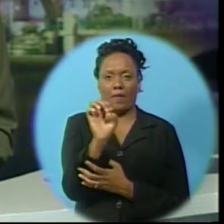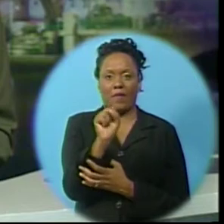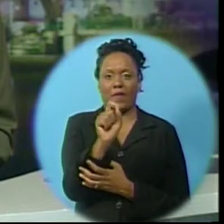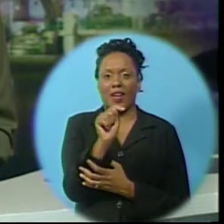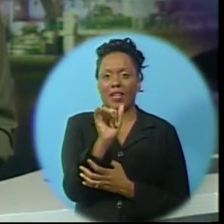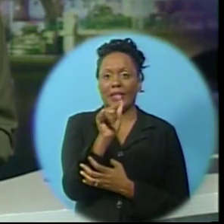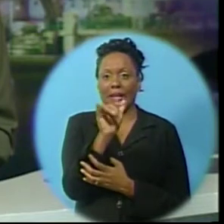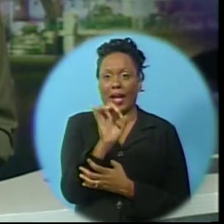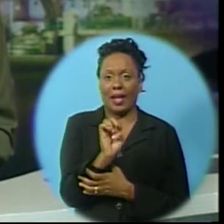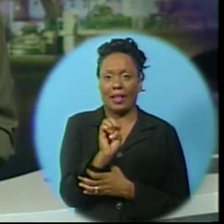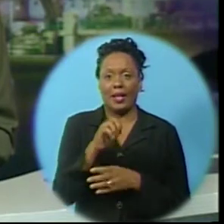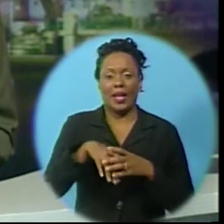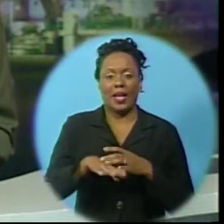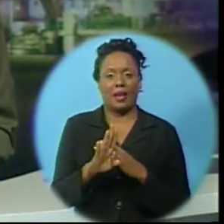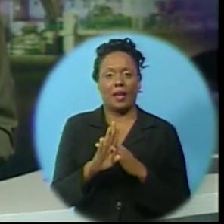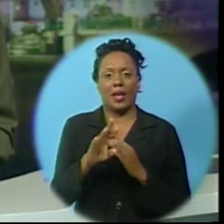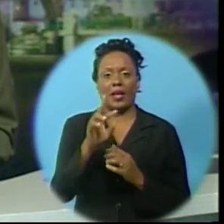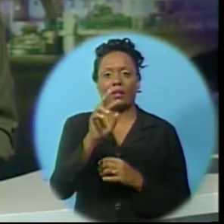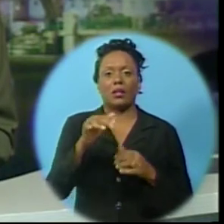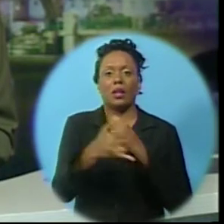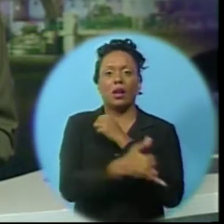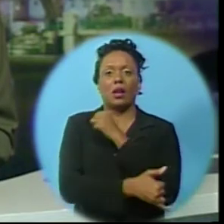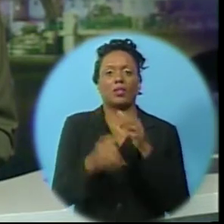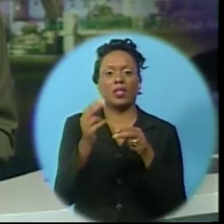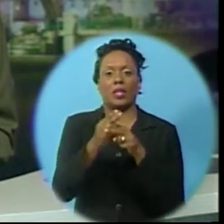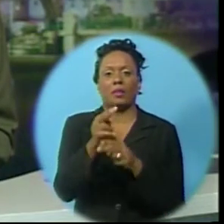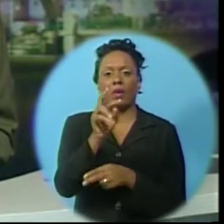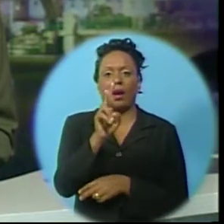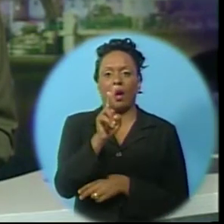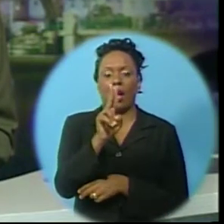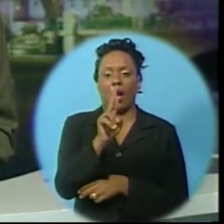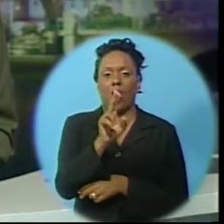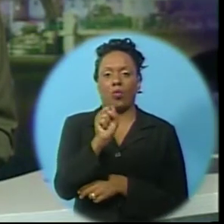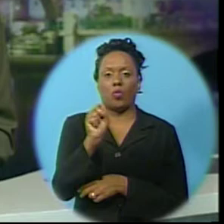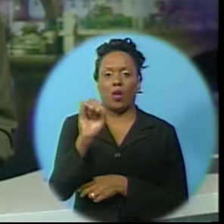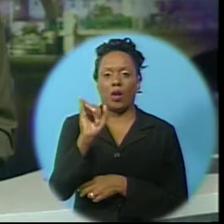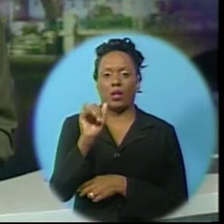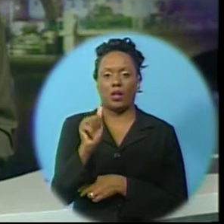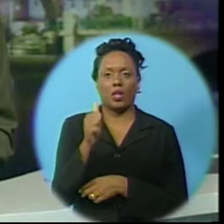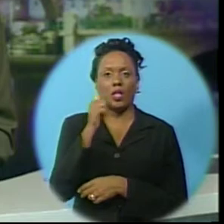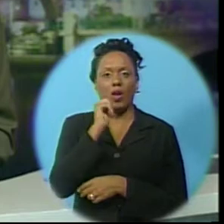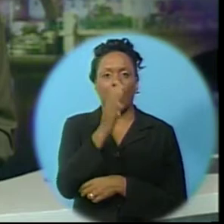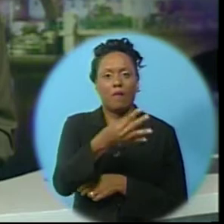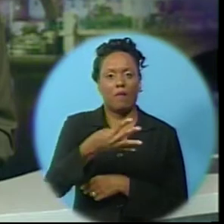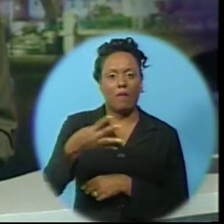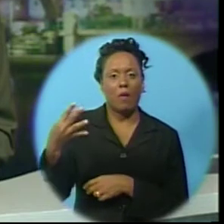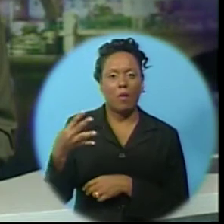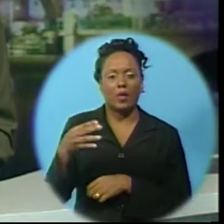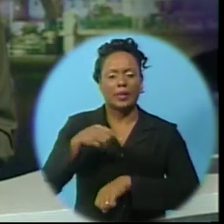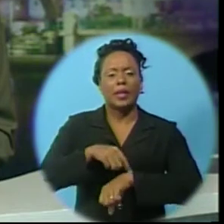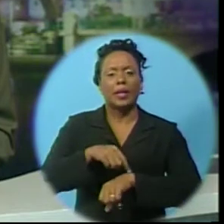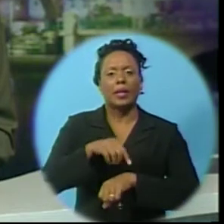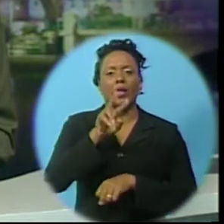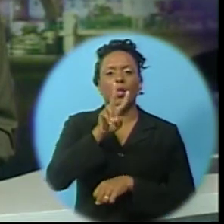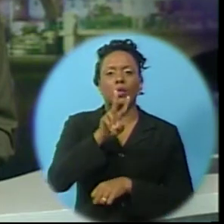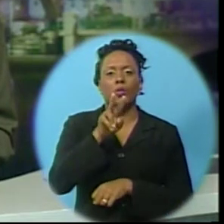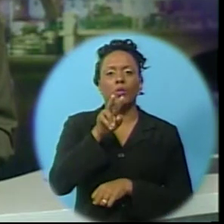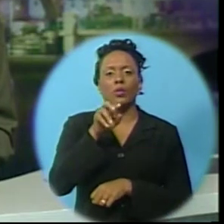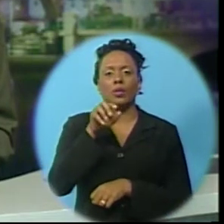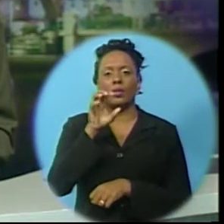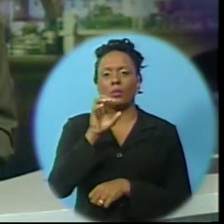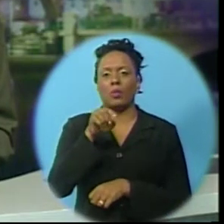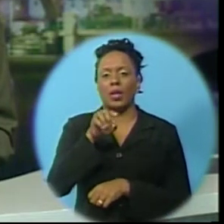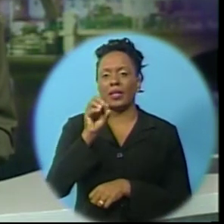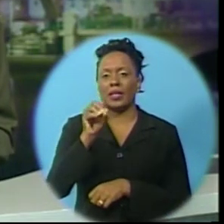Championships in Kazan, Russia. Competing in Heat 2 today, Cabrera was fourth in 2 minutes, 7.75 seconds. Now this placed